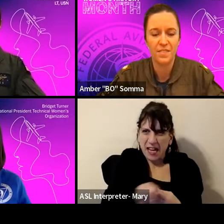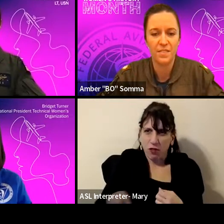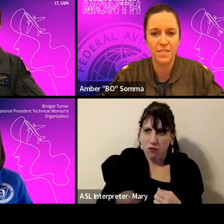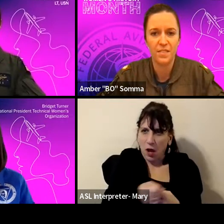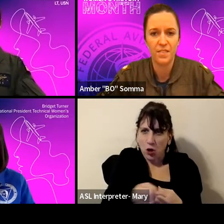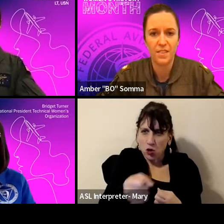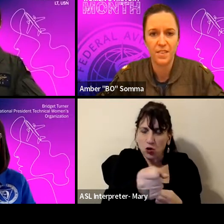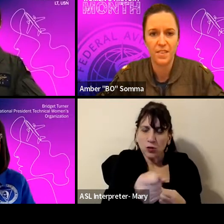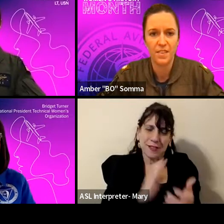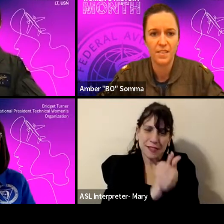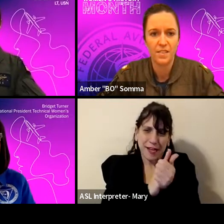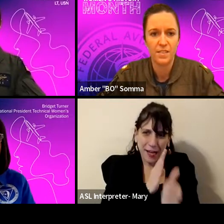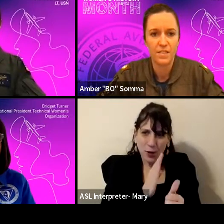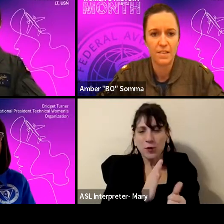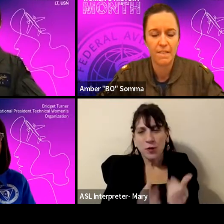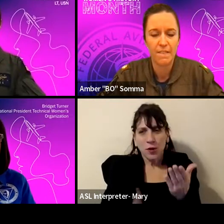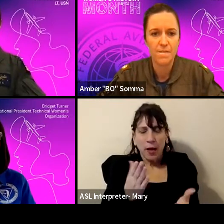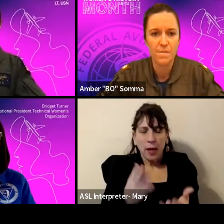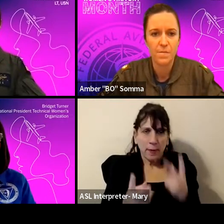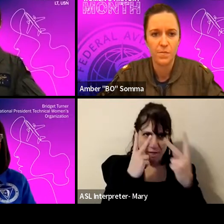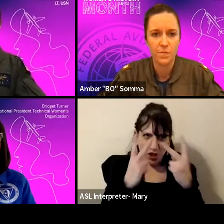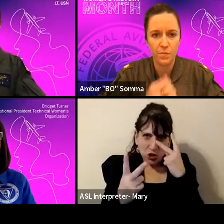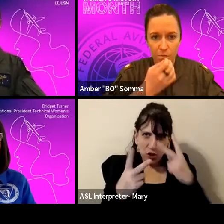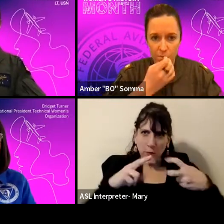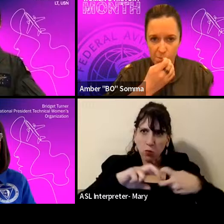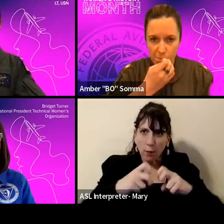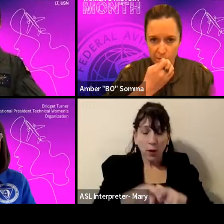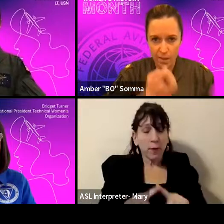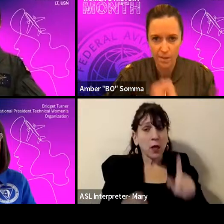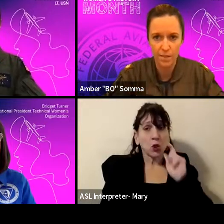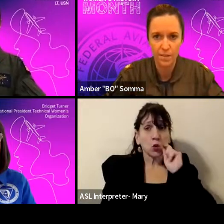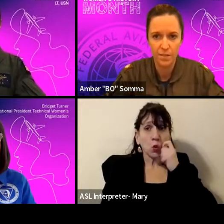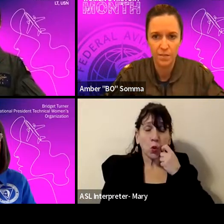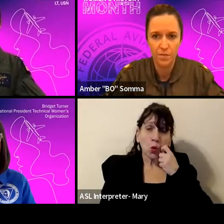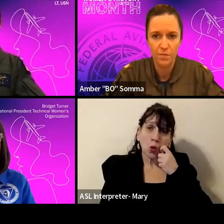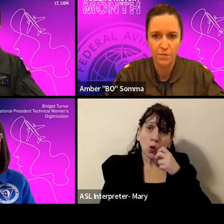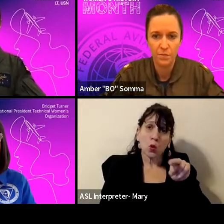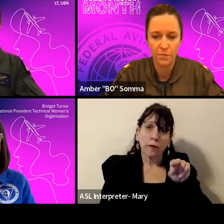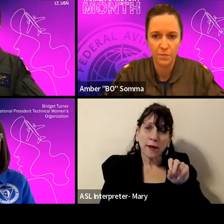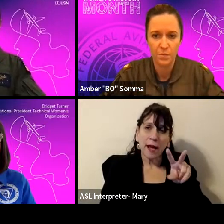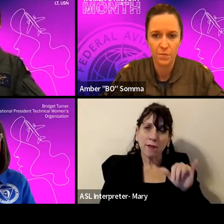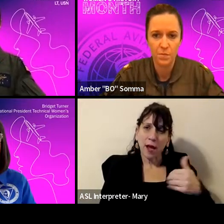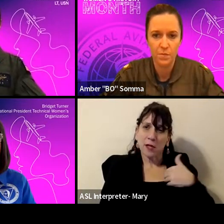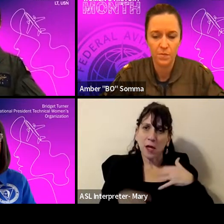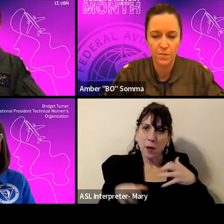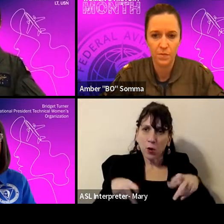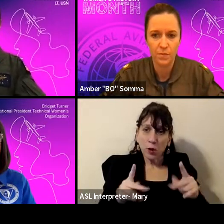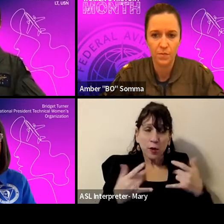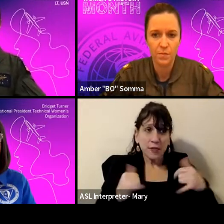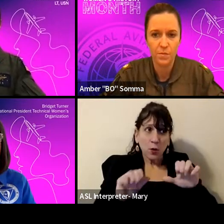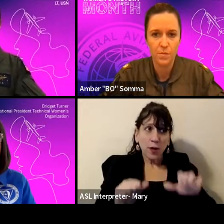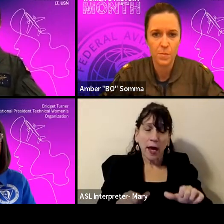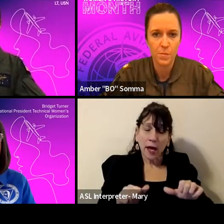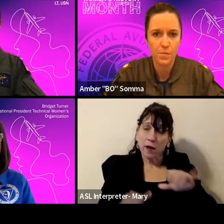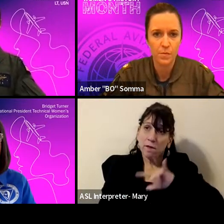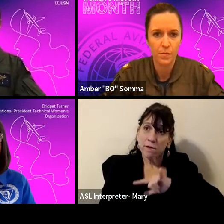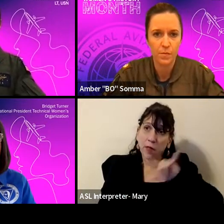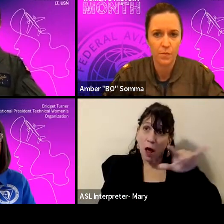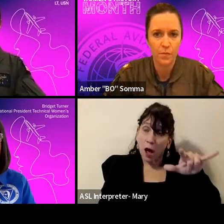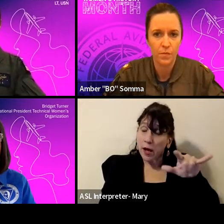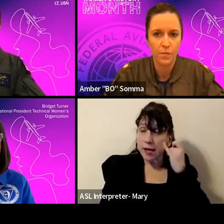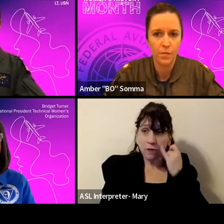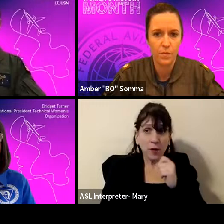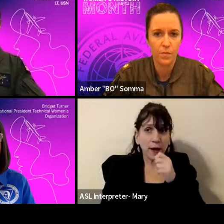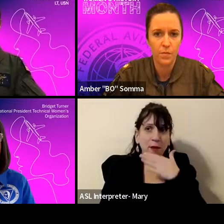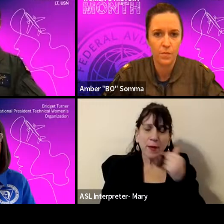skills or maybe vision problems. But it's cool that the Navy has this opportunity that you can still fly even if you aren't the